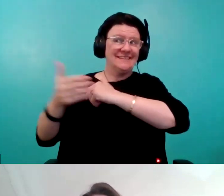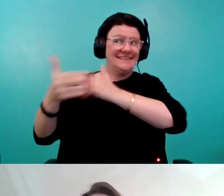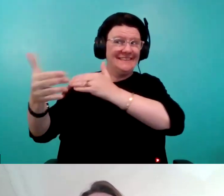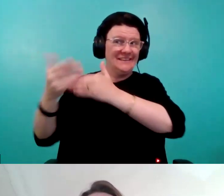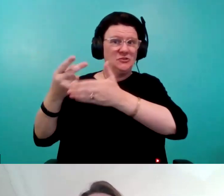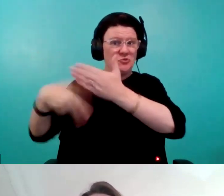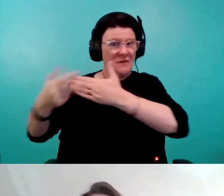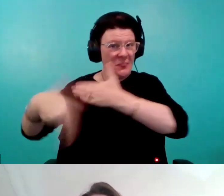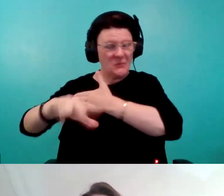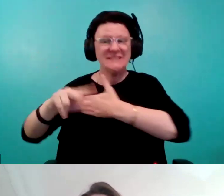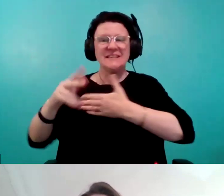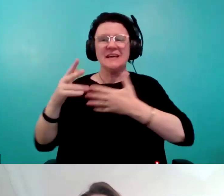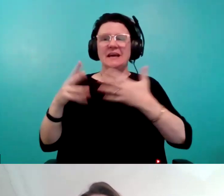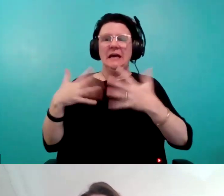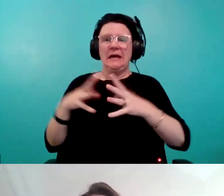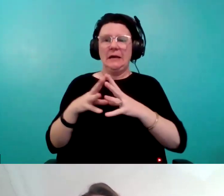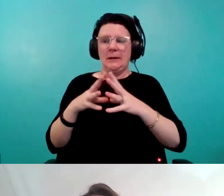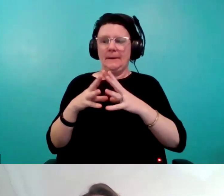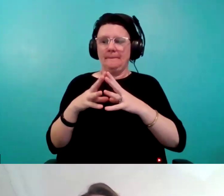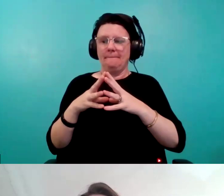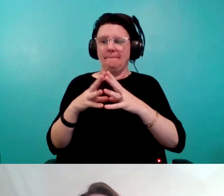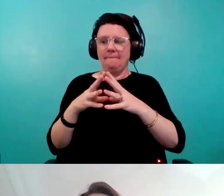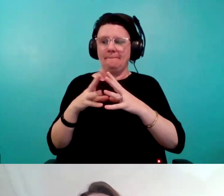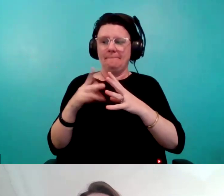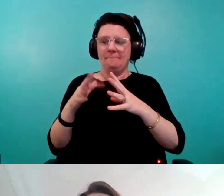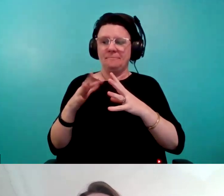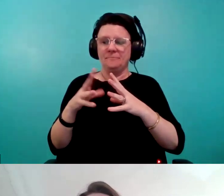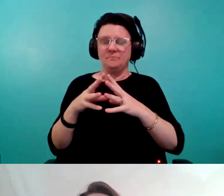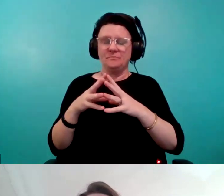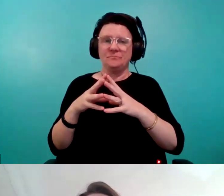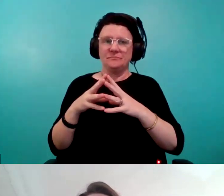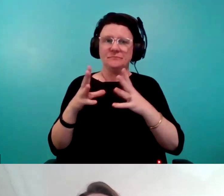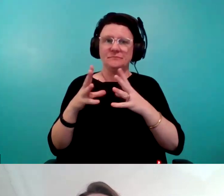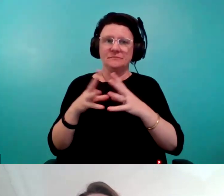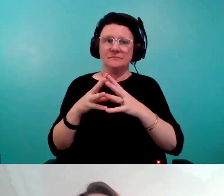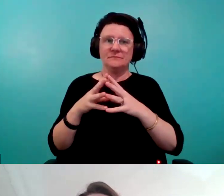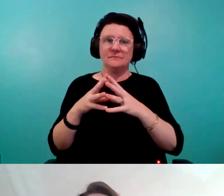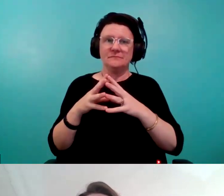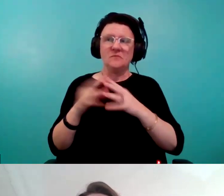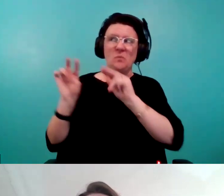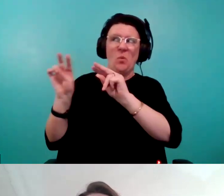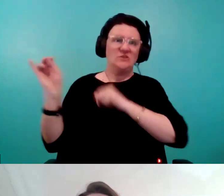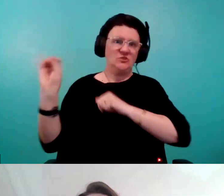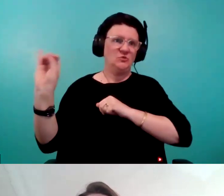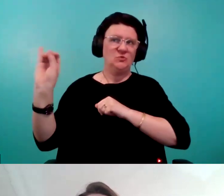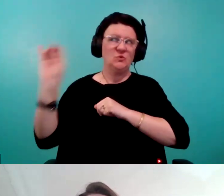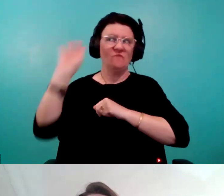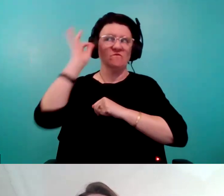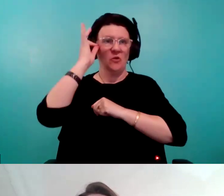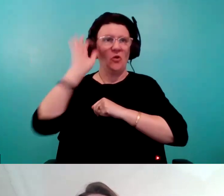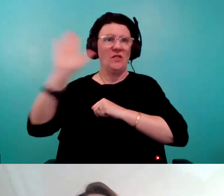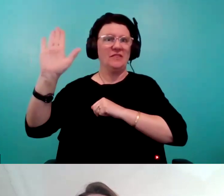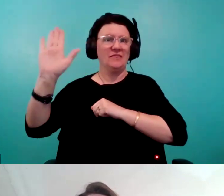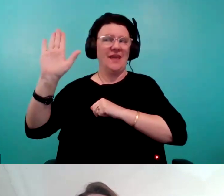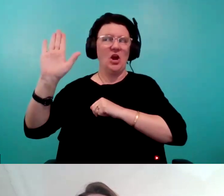couple of weeks. But we have been trying to keep an eye on that also, and I'll